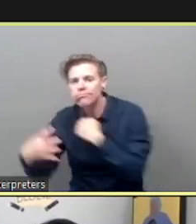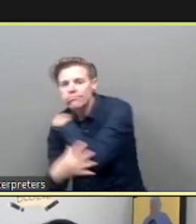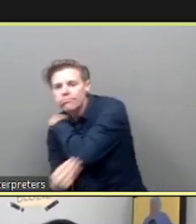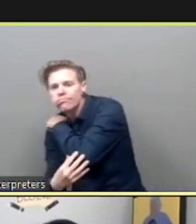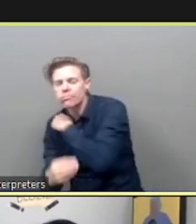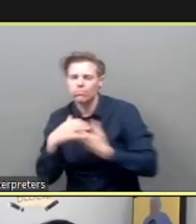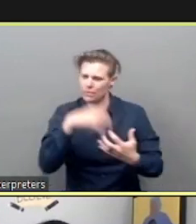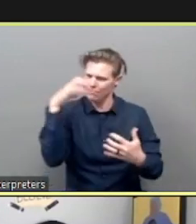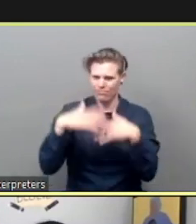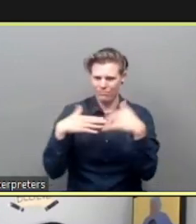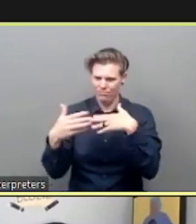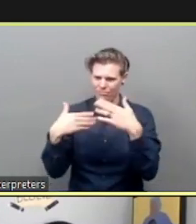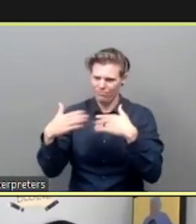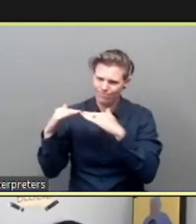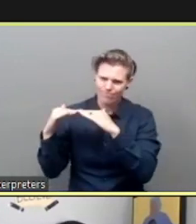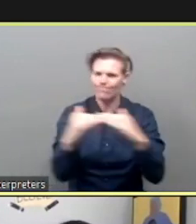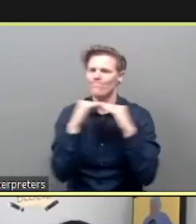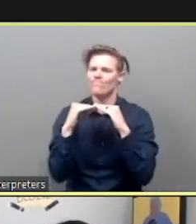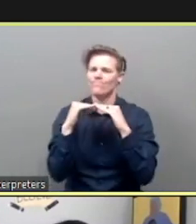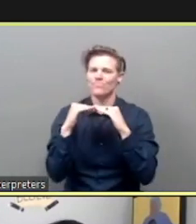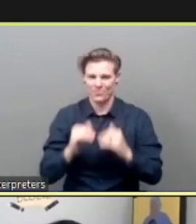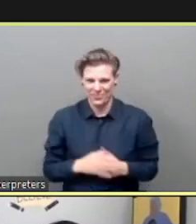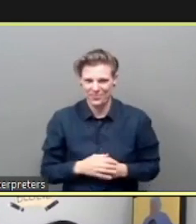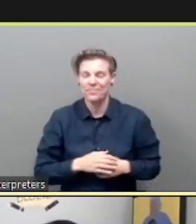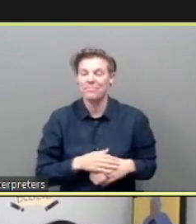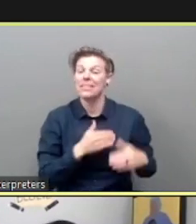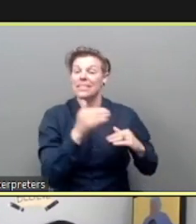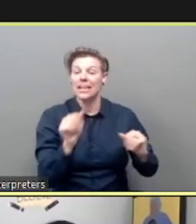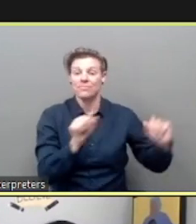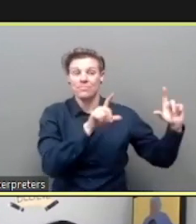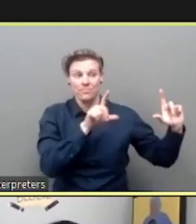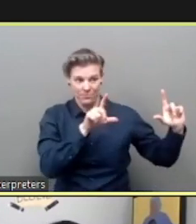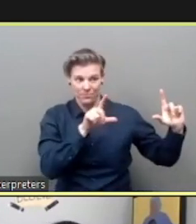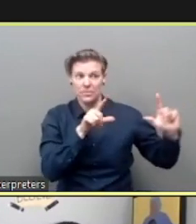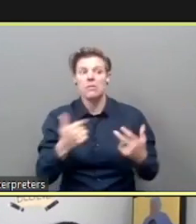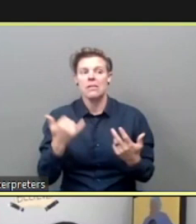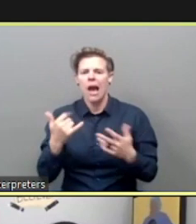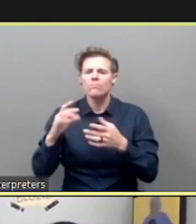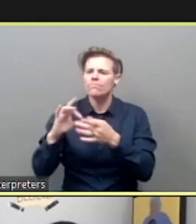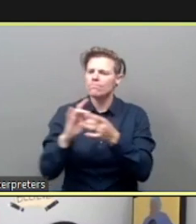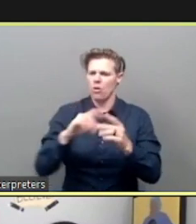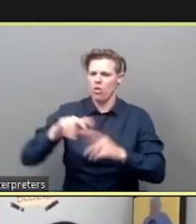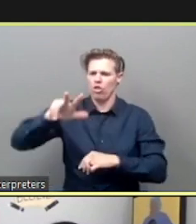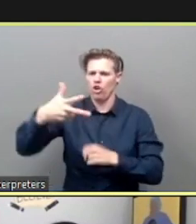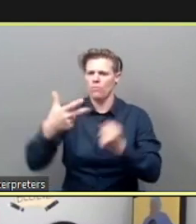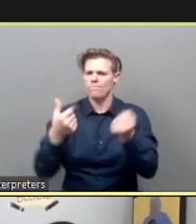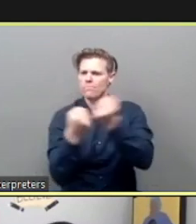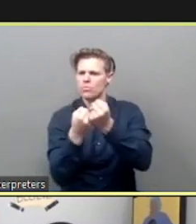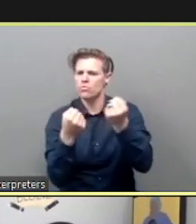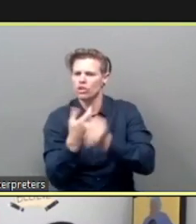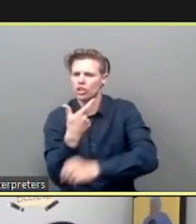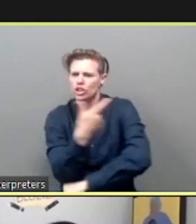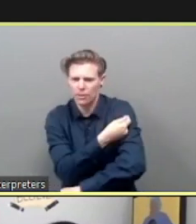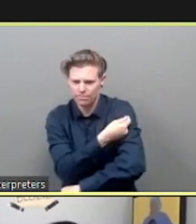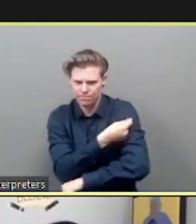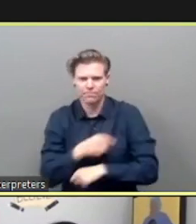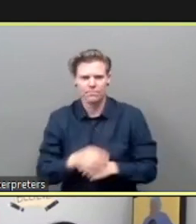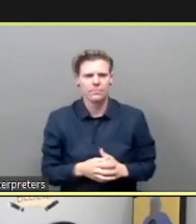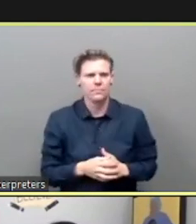slide. Well, here's a little update on booster dose administration. You can see that the